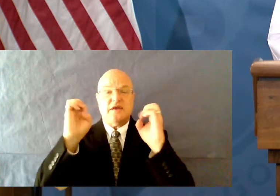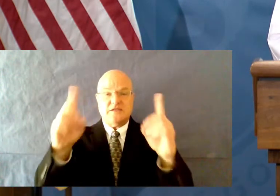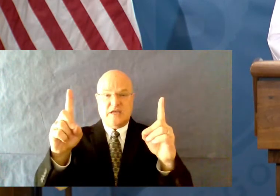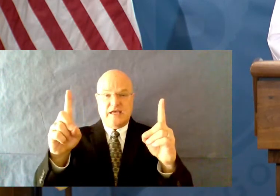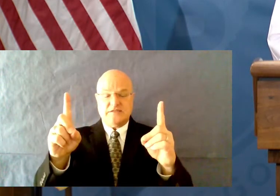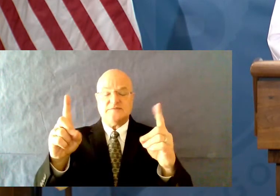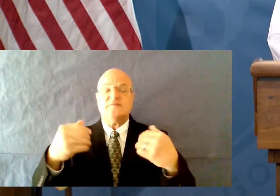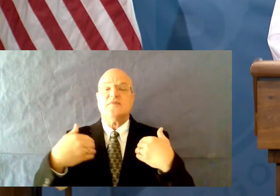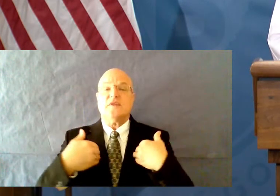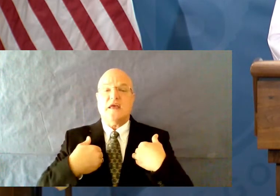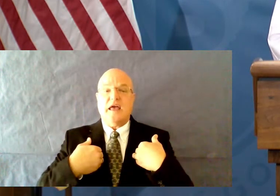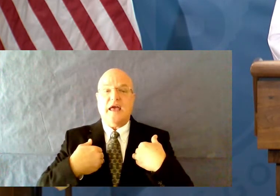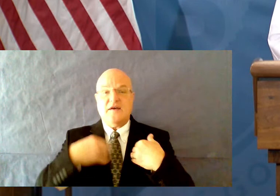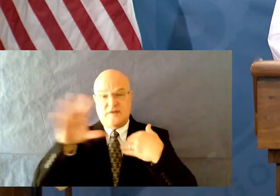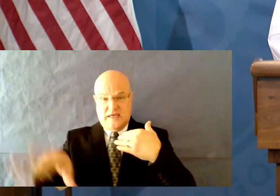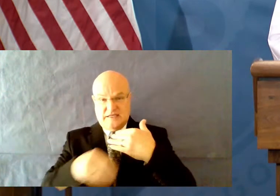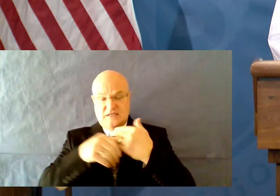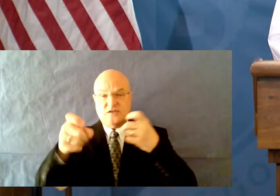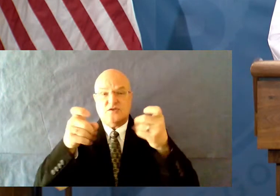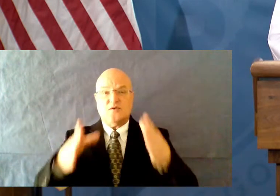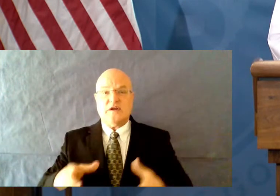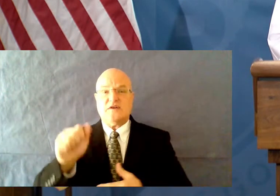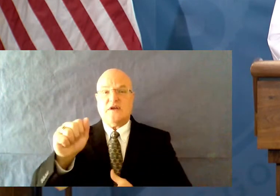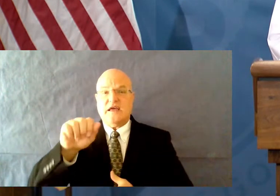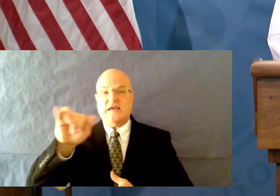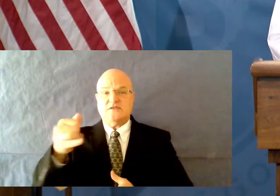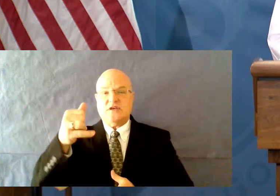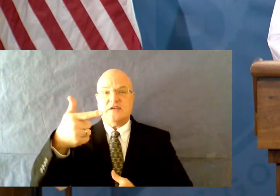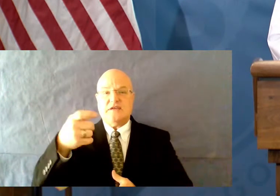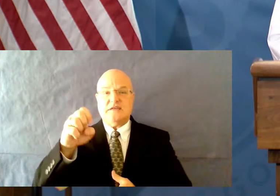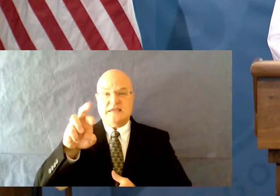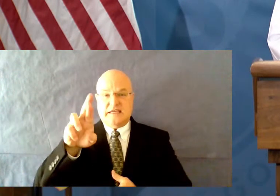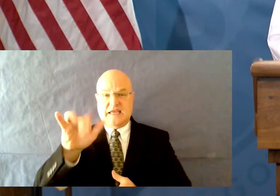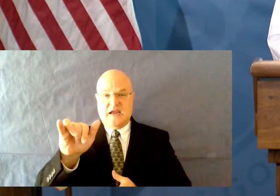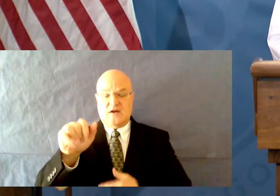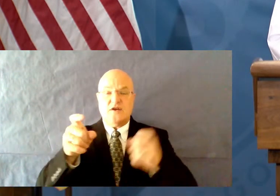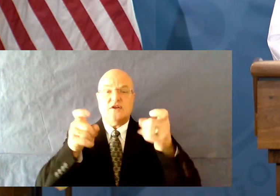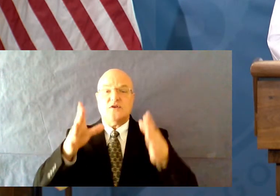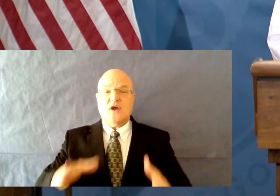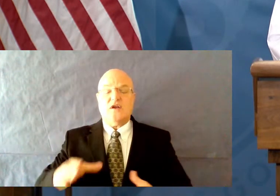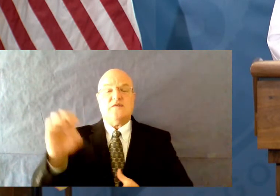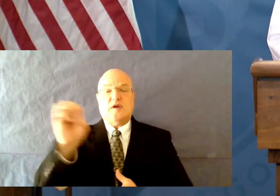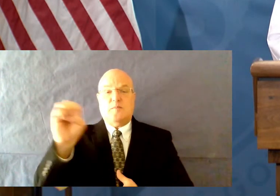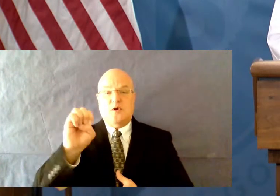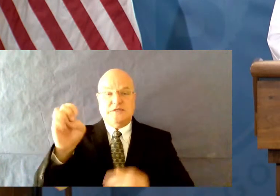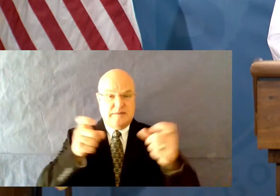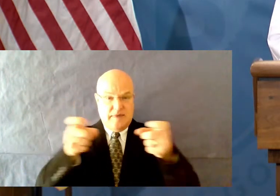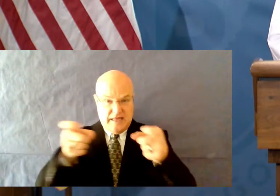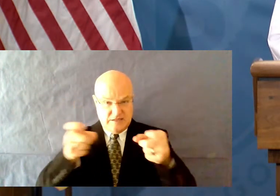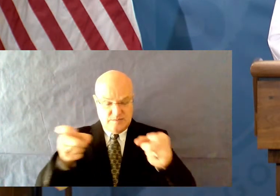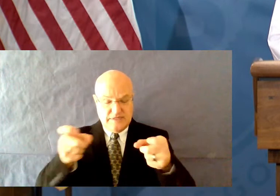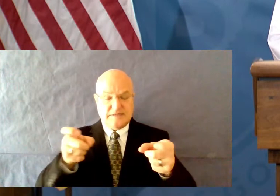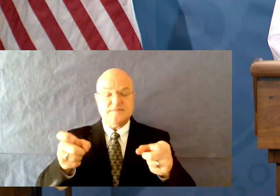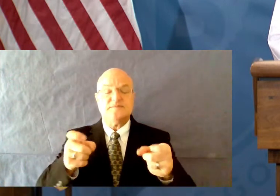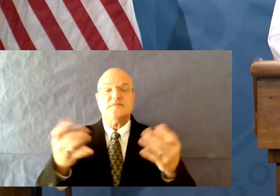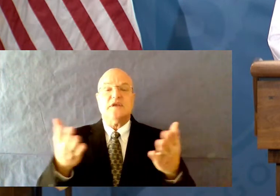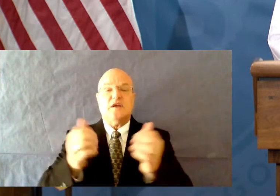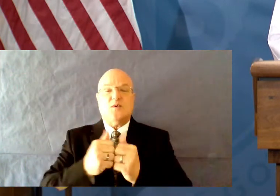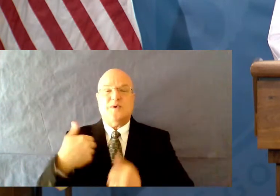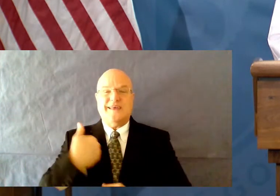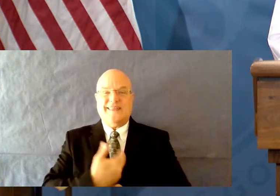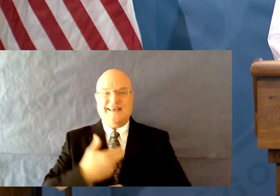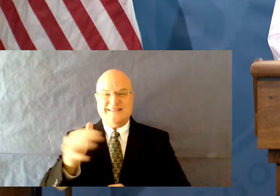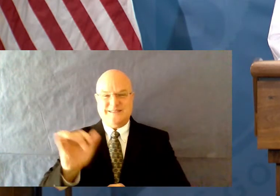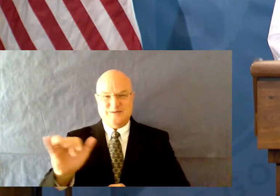have, in addition, Director A.J. Geary, our Director of Emergency Management, is here with us as